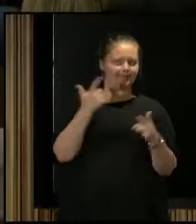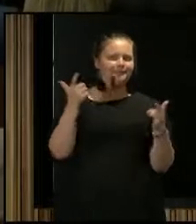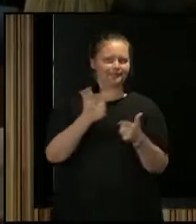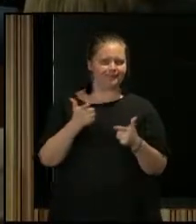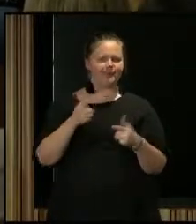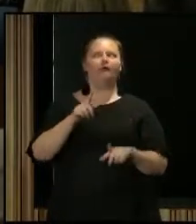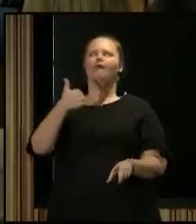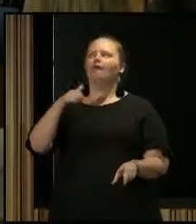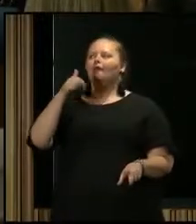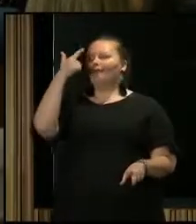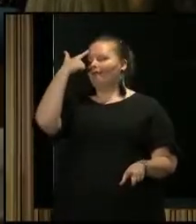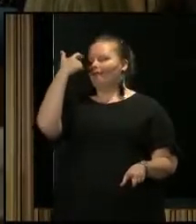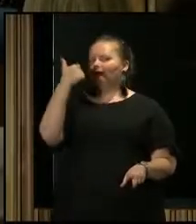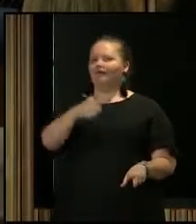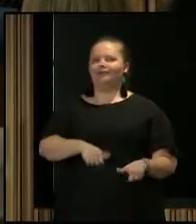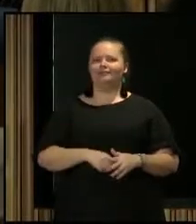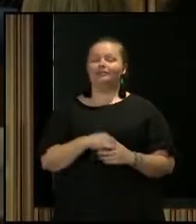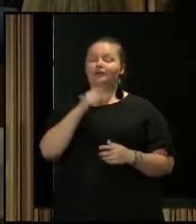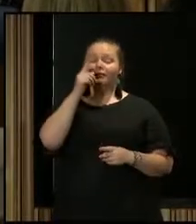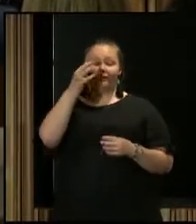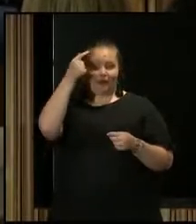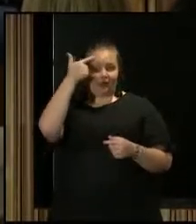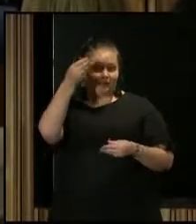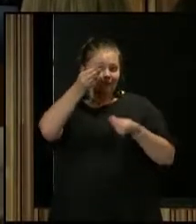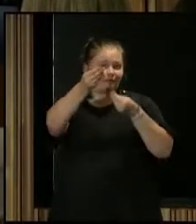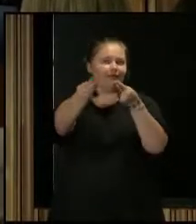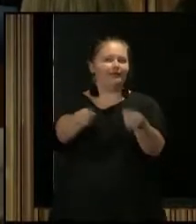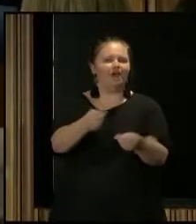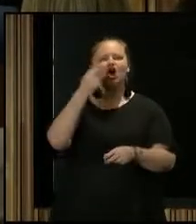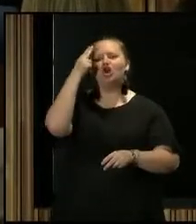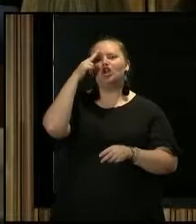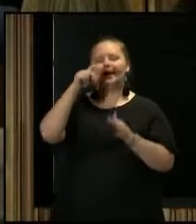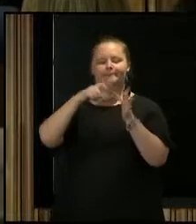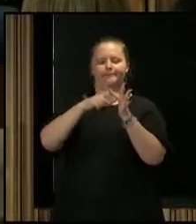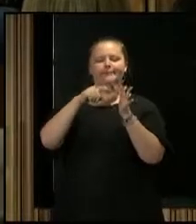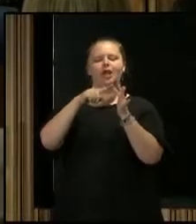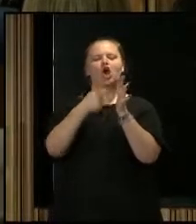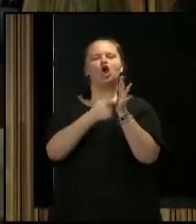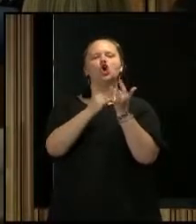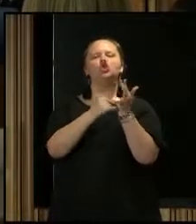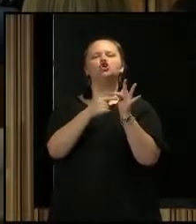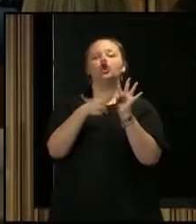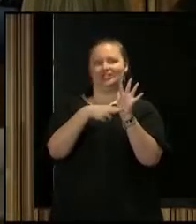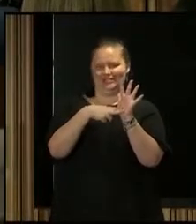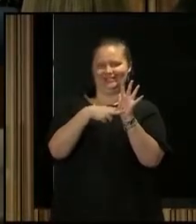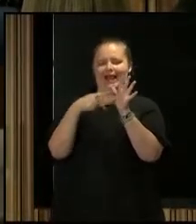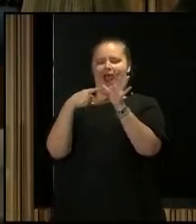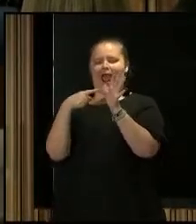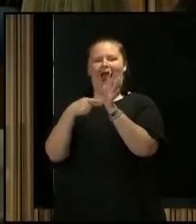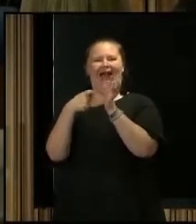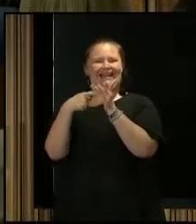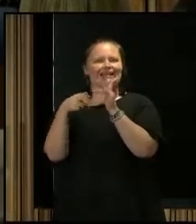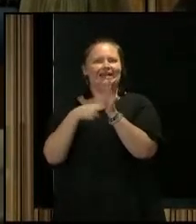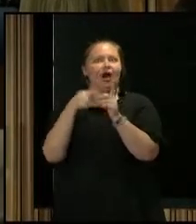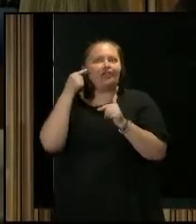There's an idea, everyone's thinking. You can have that. Her name was Kirsten. Kirsten Aitken, which I thought I created a person,